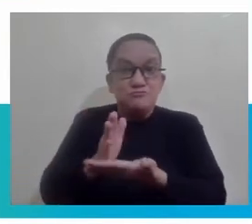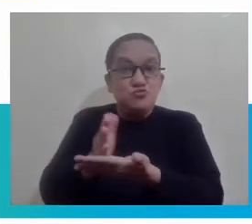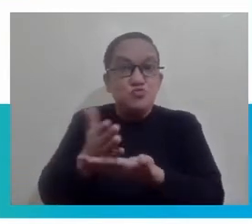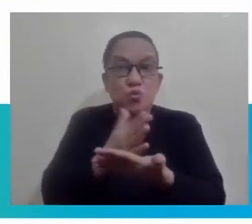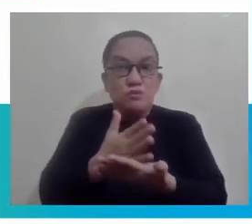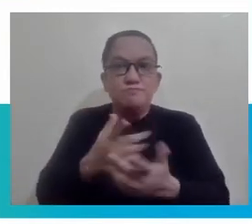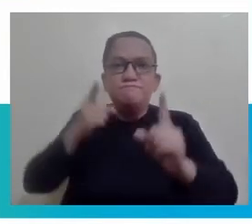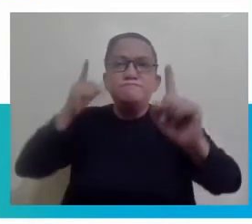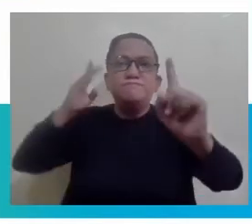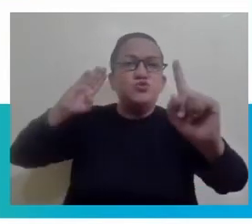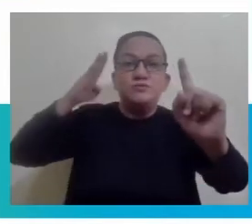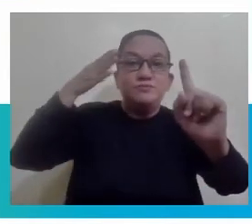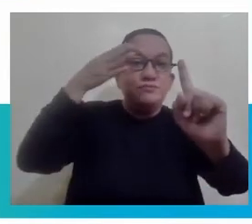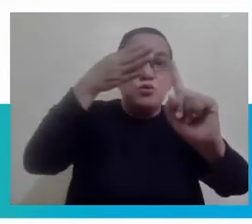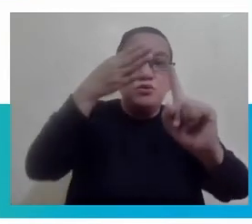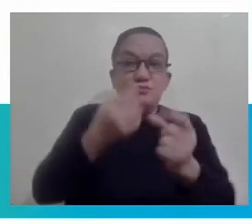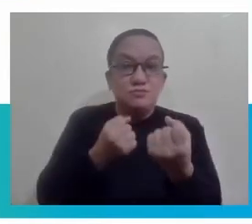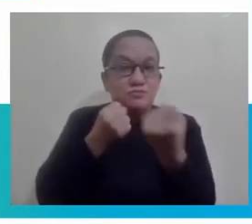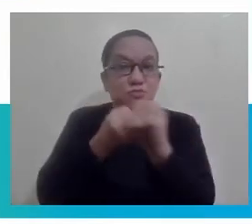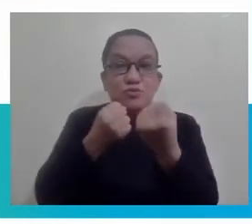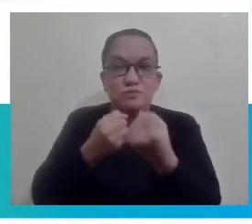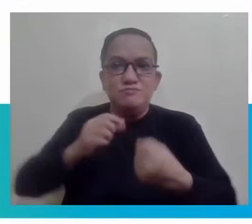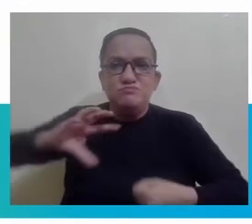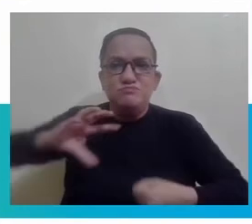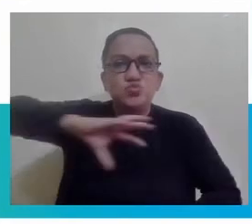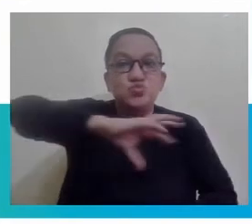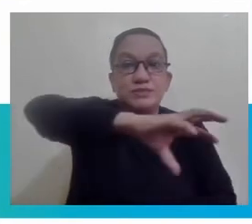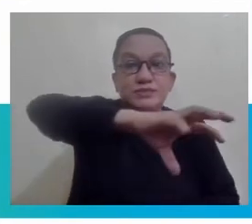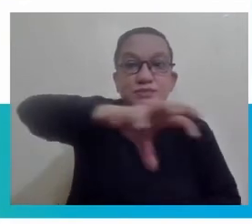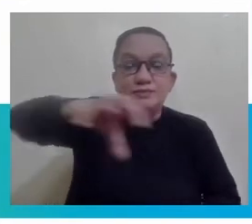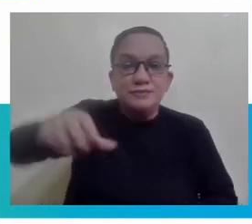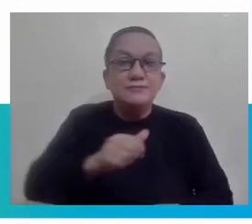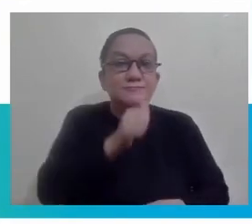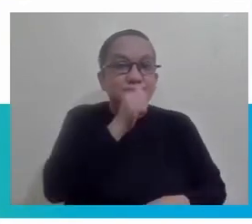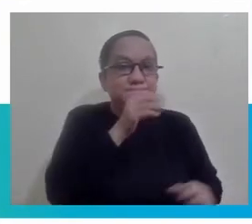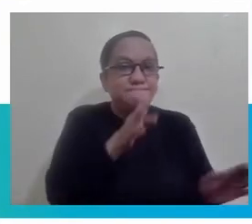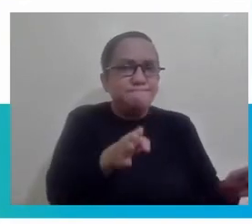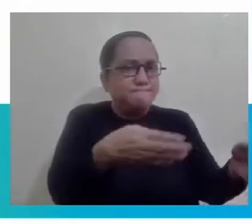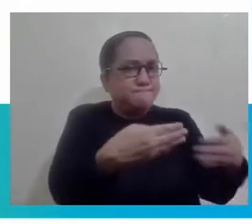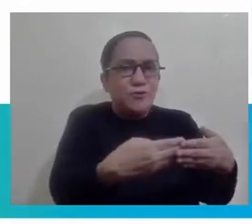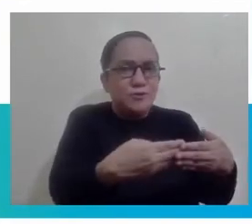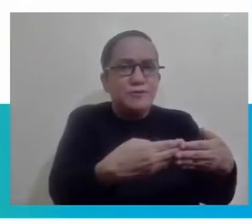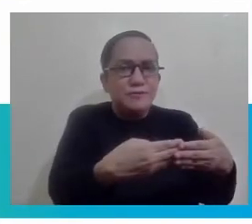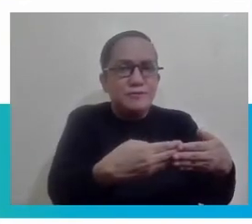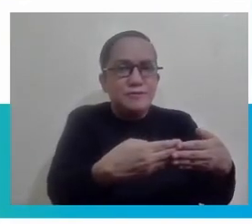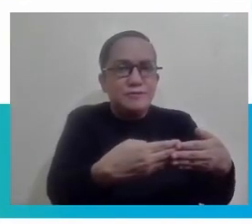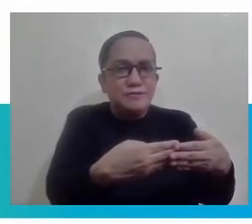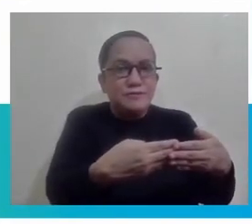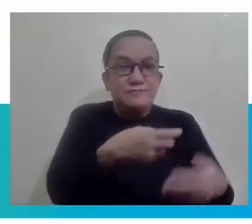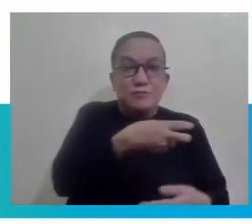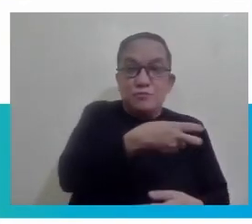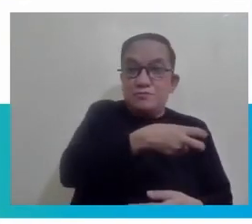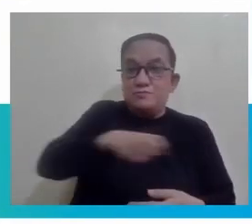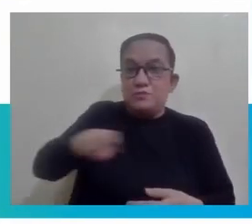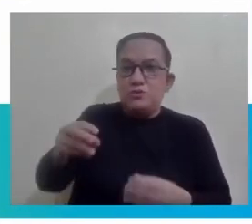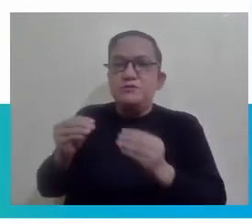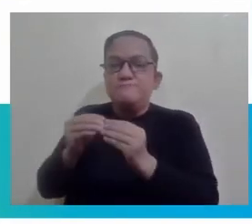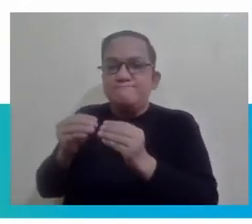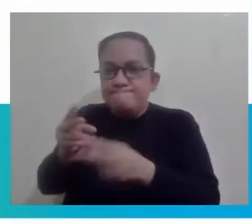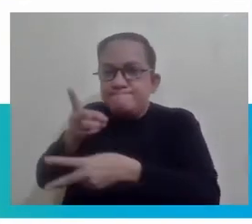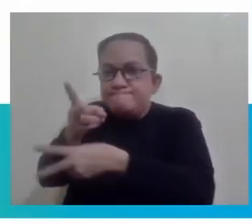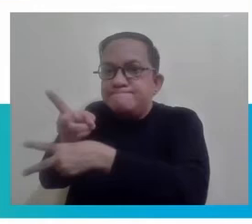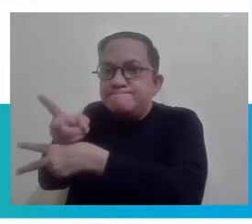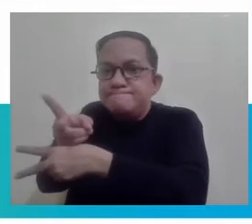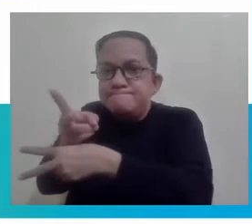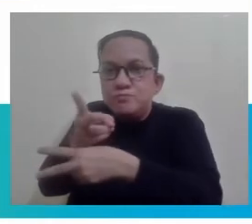sectors to transition to environmentally sustainable development pathways is as relevant today as